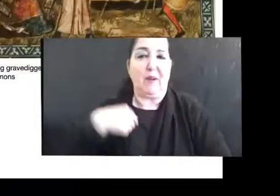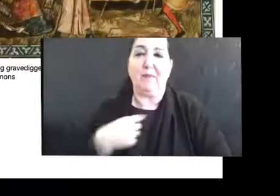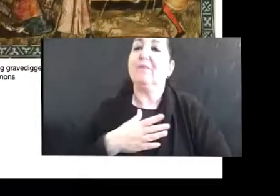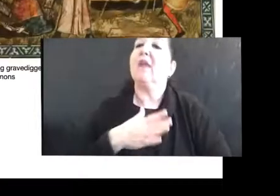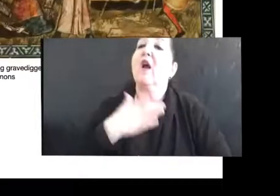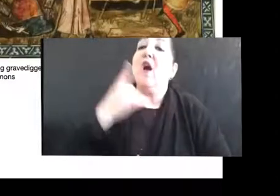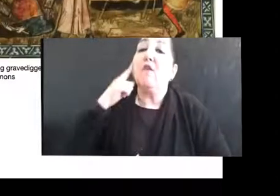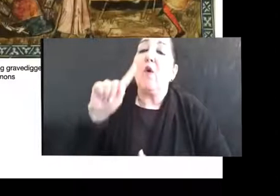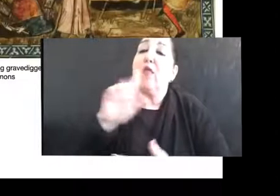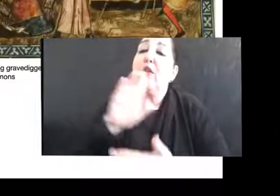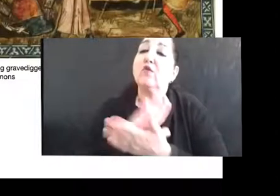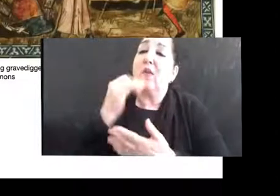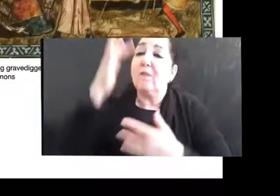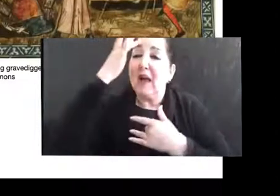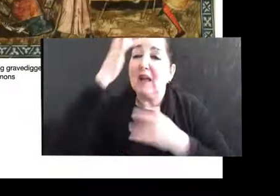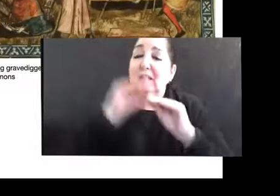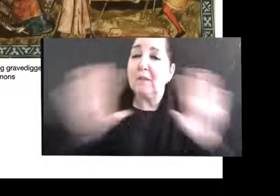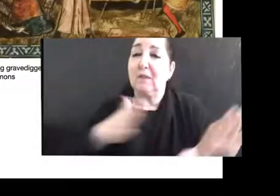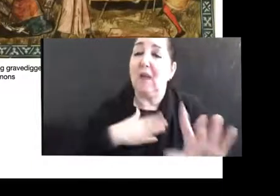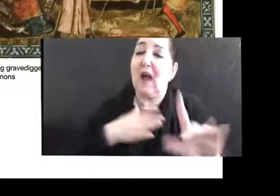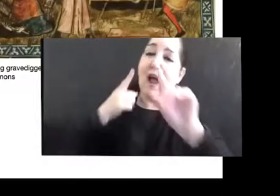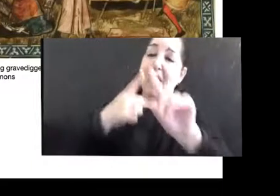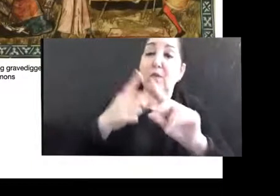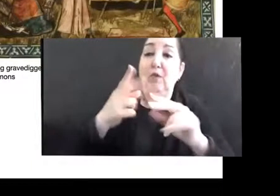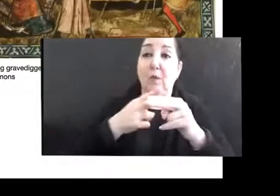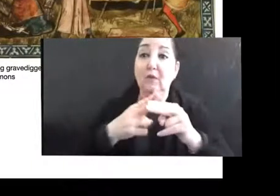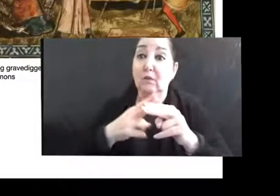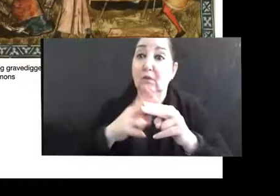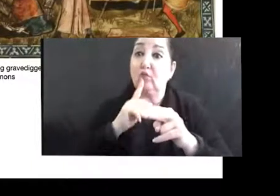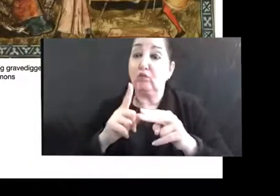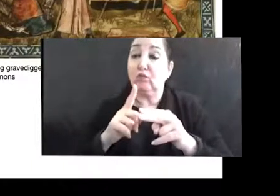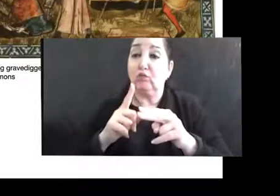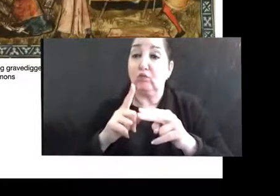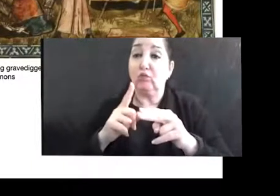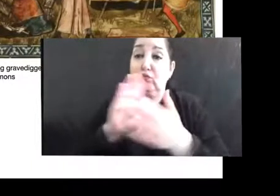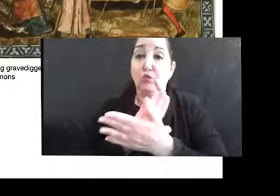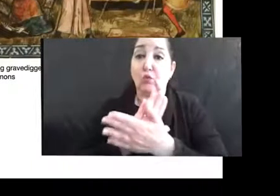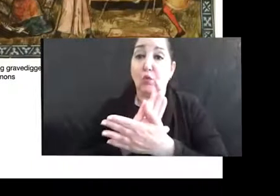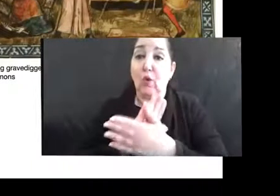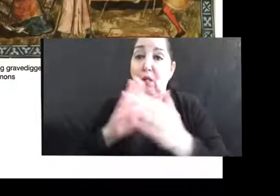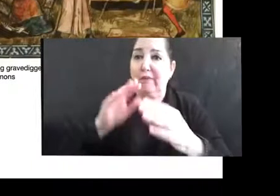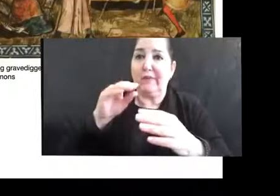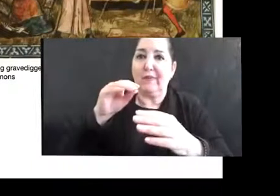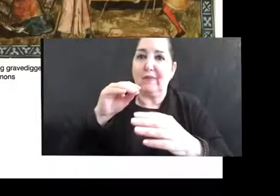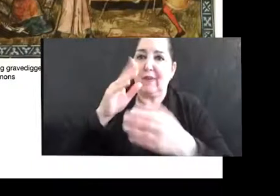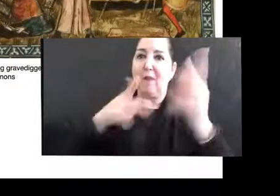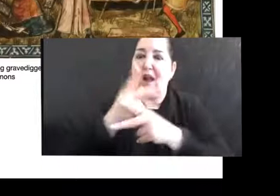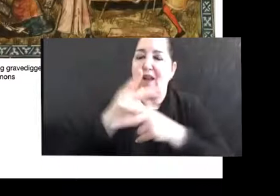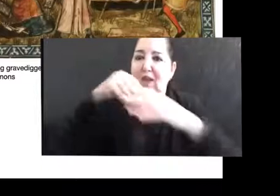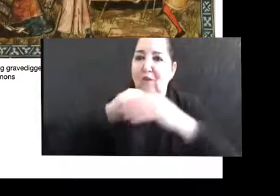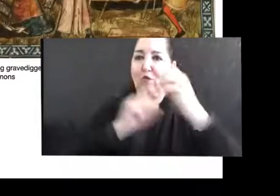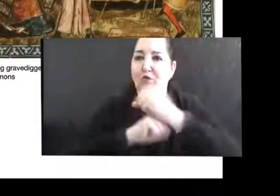School of Pandemics is to build an actual temporary school. So build an actual installation